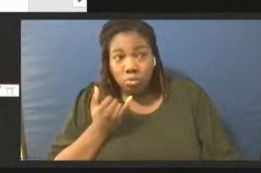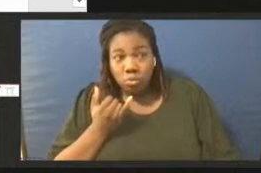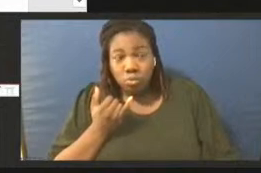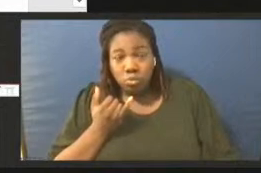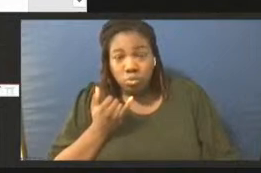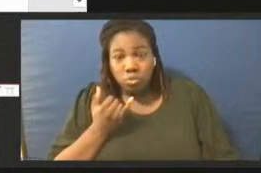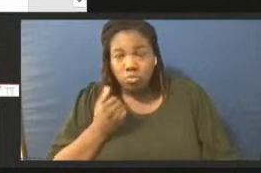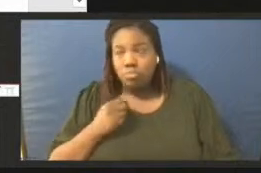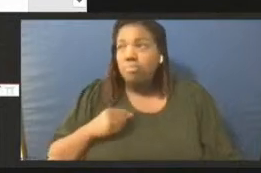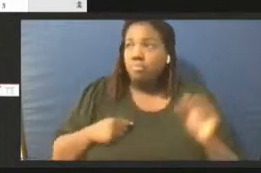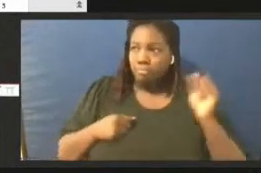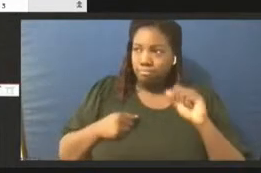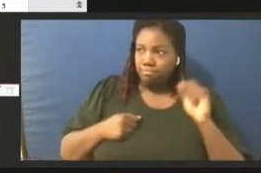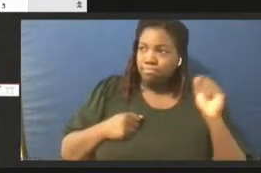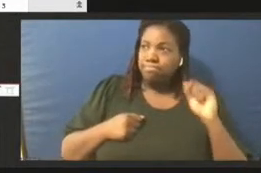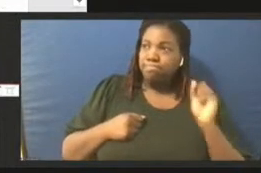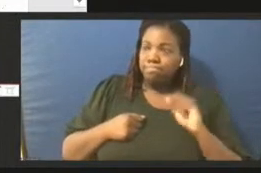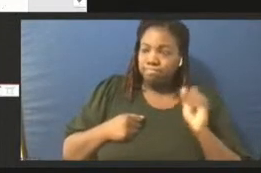Yes, we do.